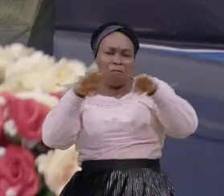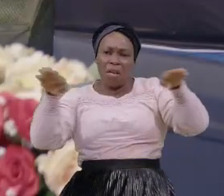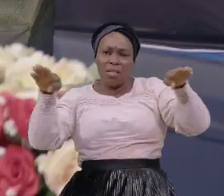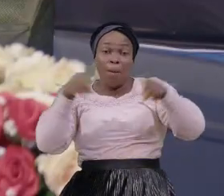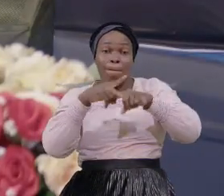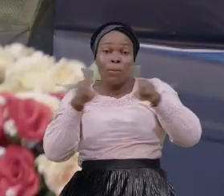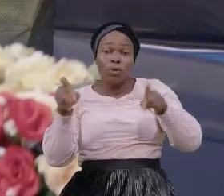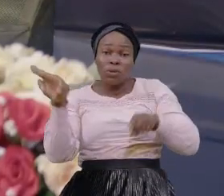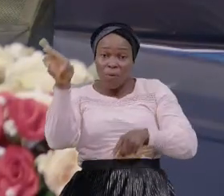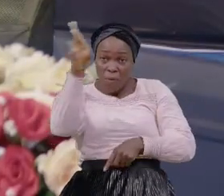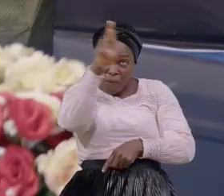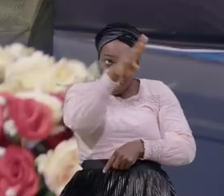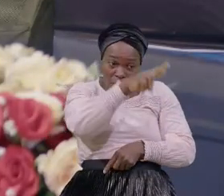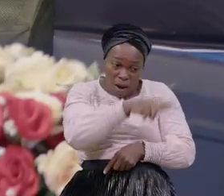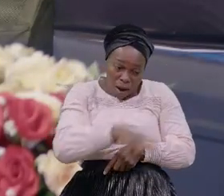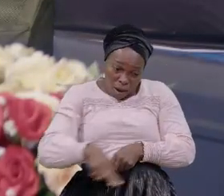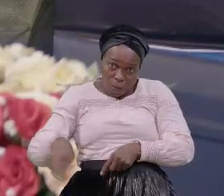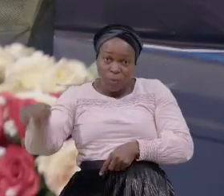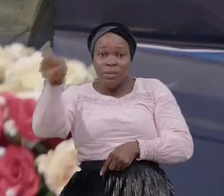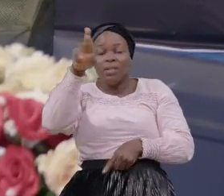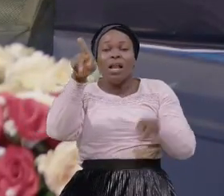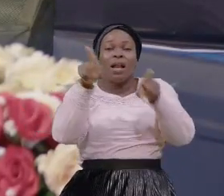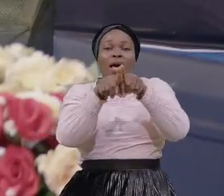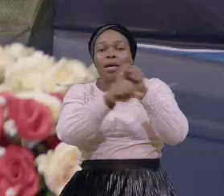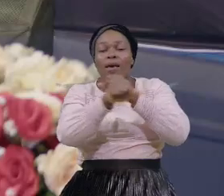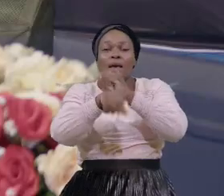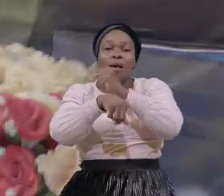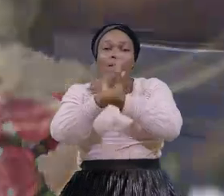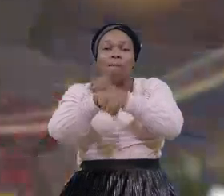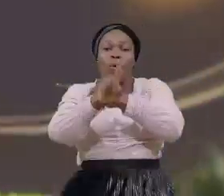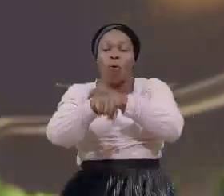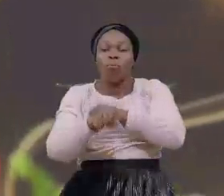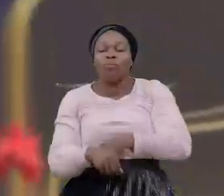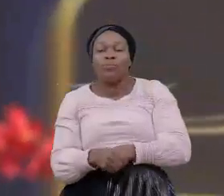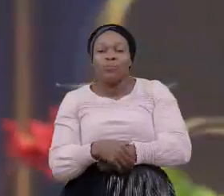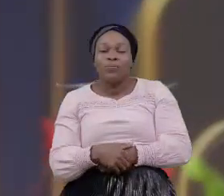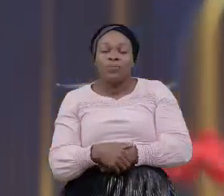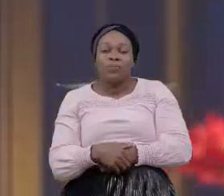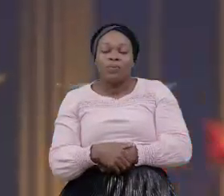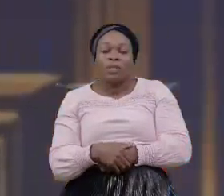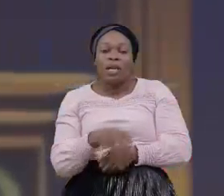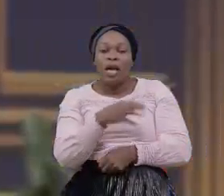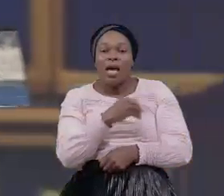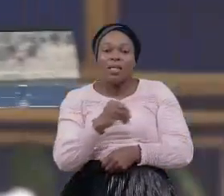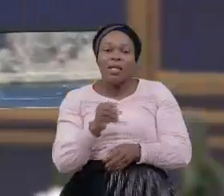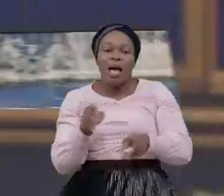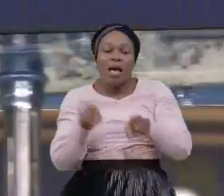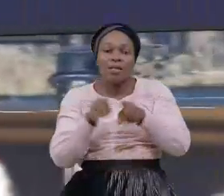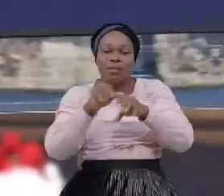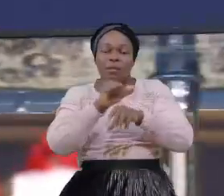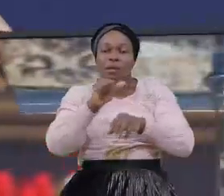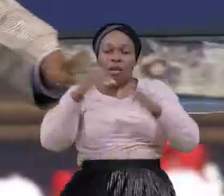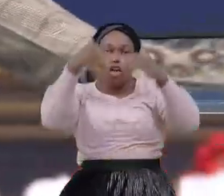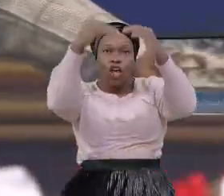like a ball, like a globe. Discovery. There was a time when